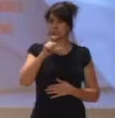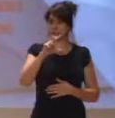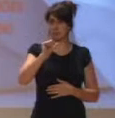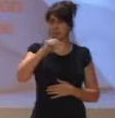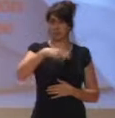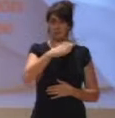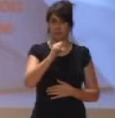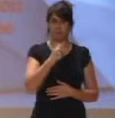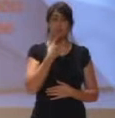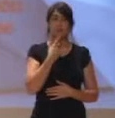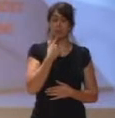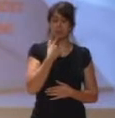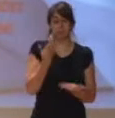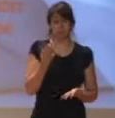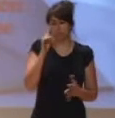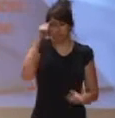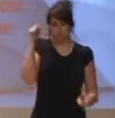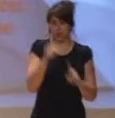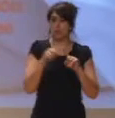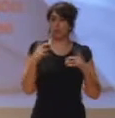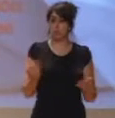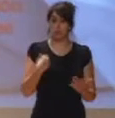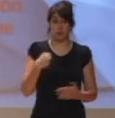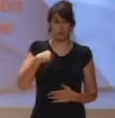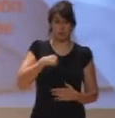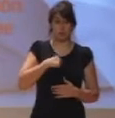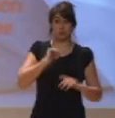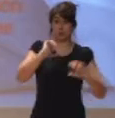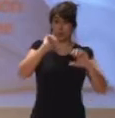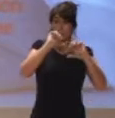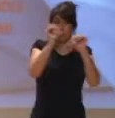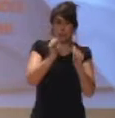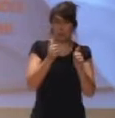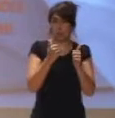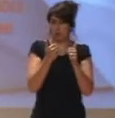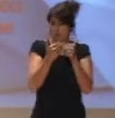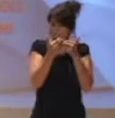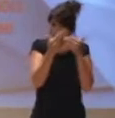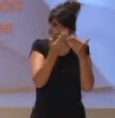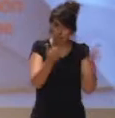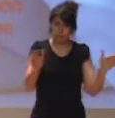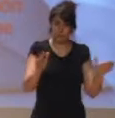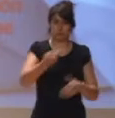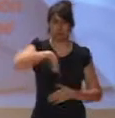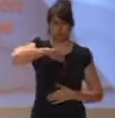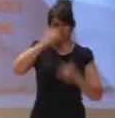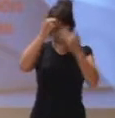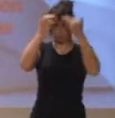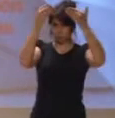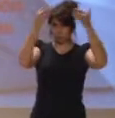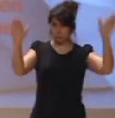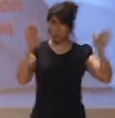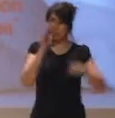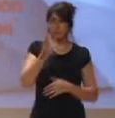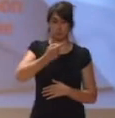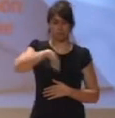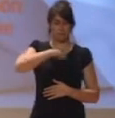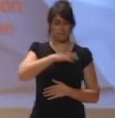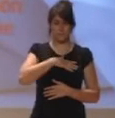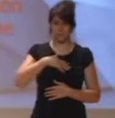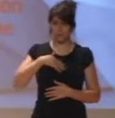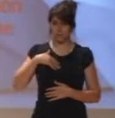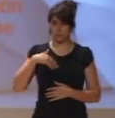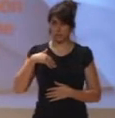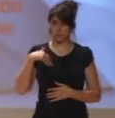before, the idea is to open this model making sure that we're very